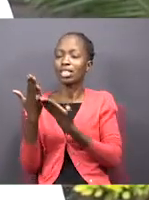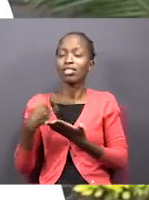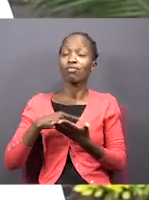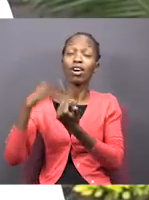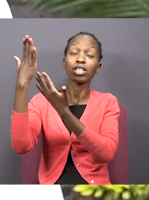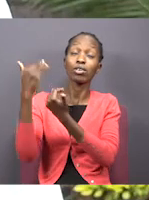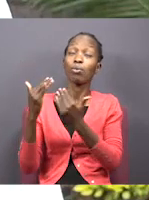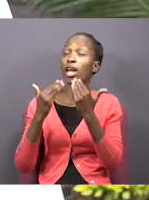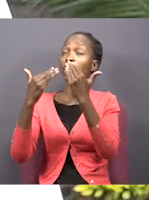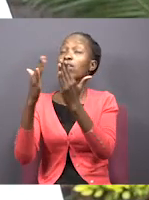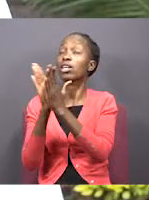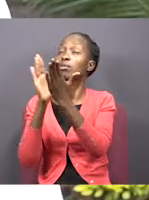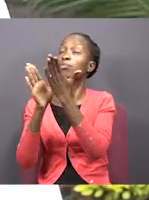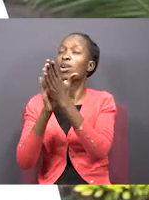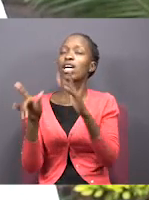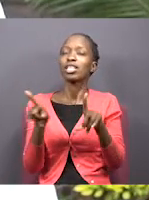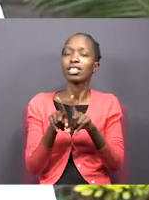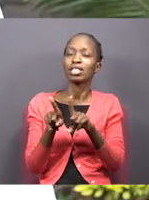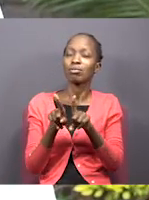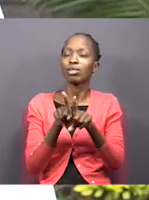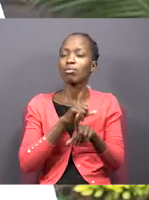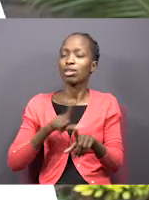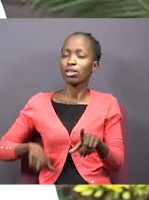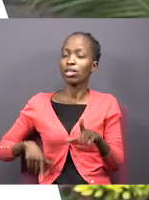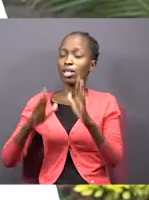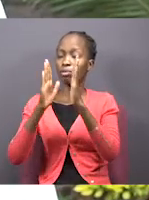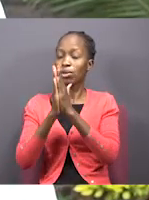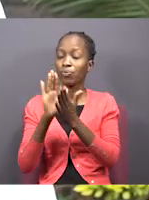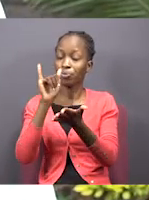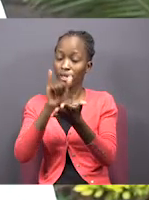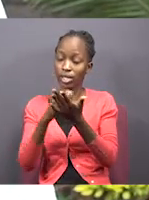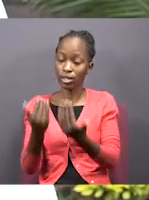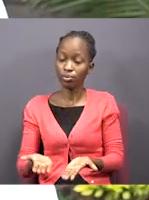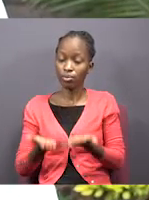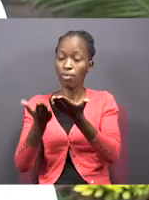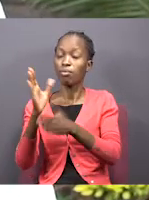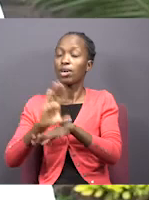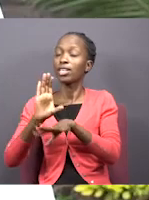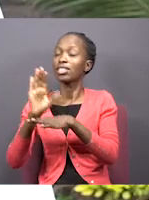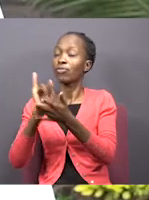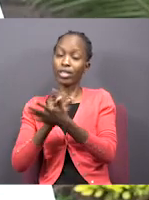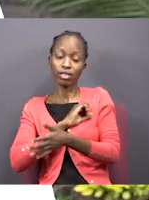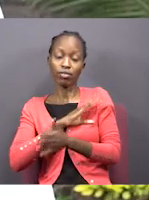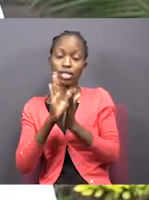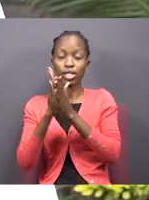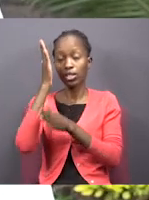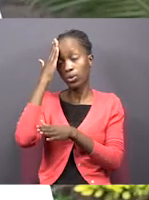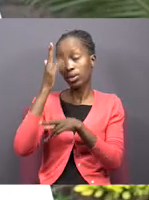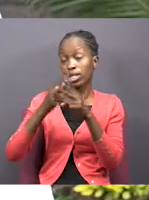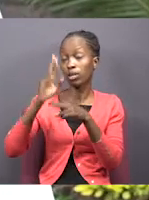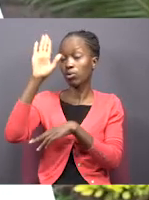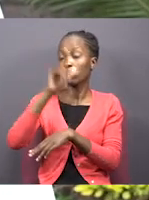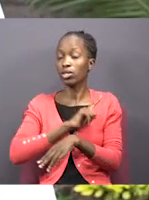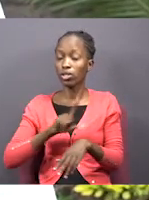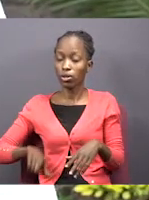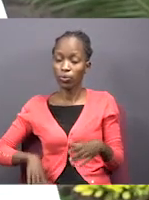hope to go on. I thank you and I praise you. Even, O Lord, I pray that you raise up a church that fears you, O Lord, that